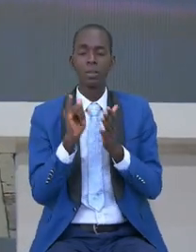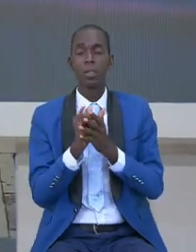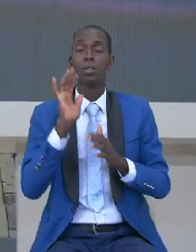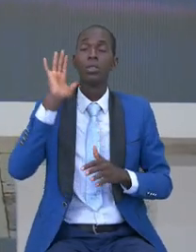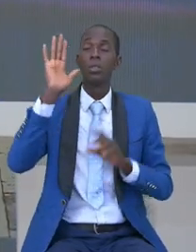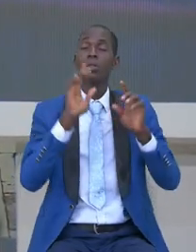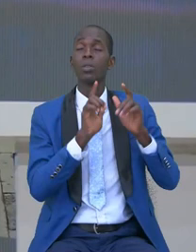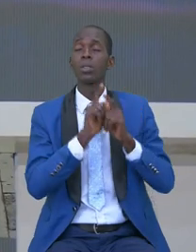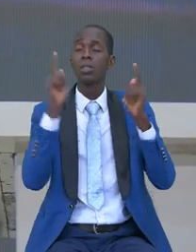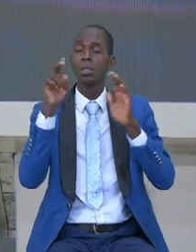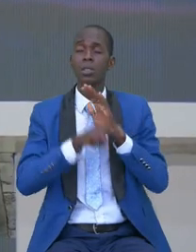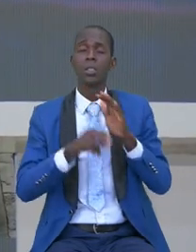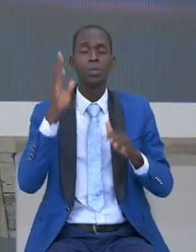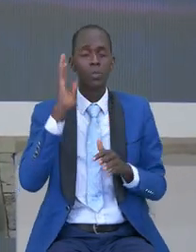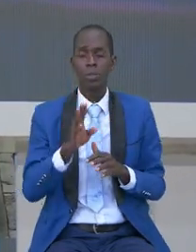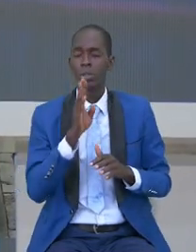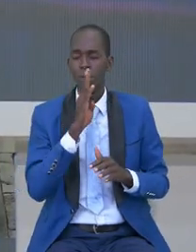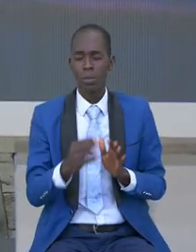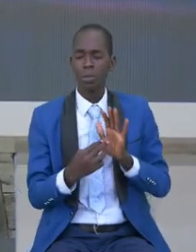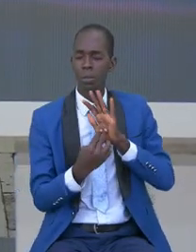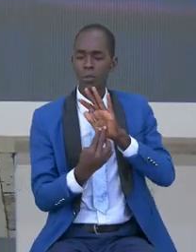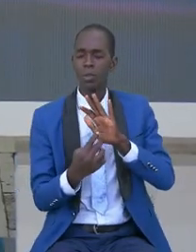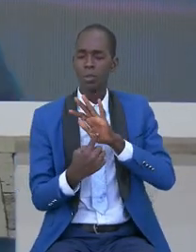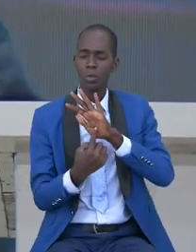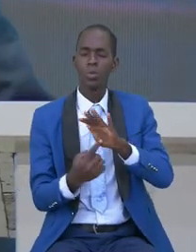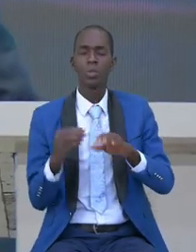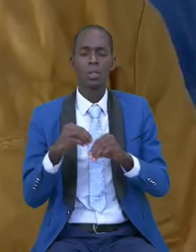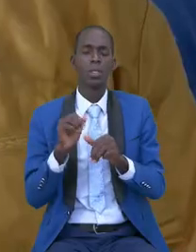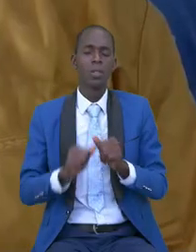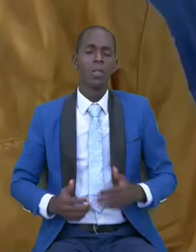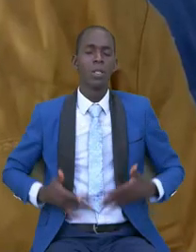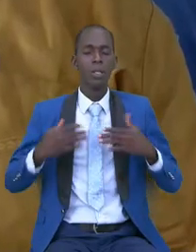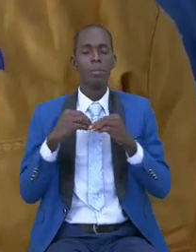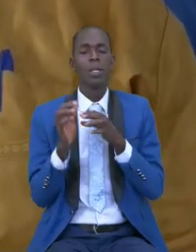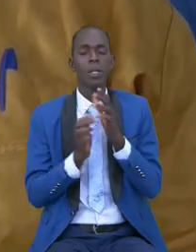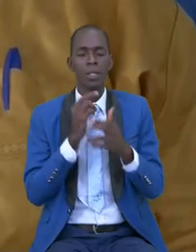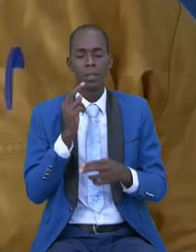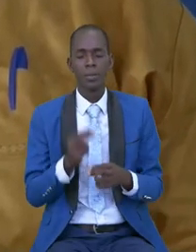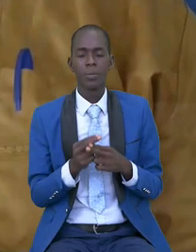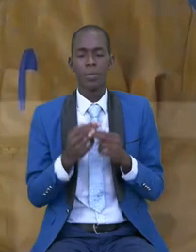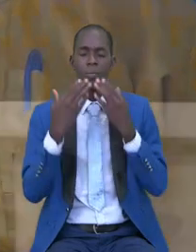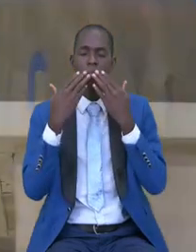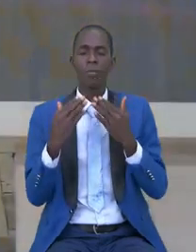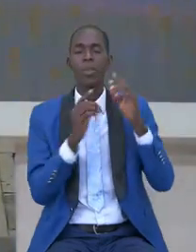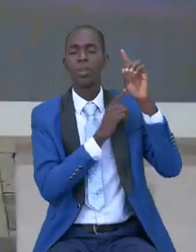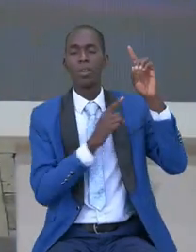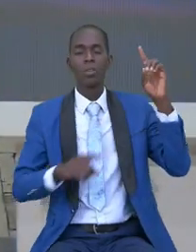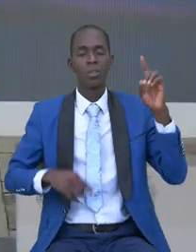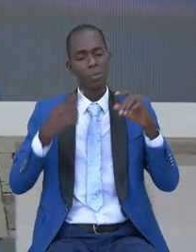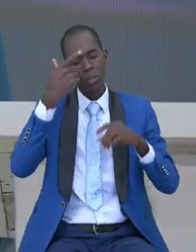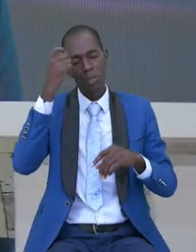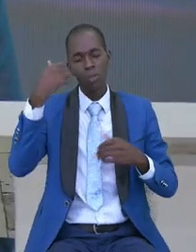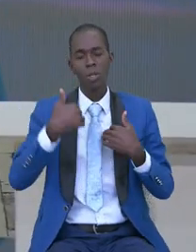will be manifested in every life in Jesus' name. Amen. Thank you, Lord, because we know you